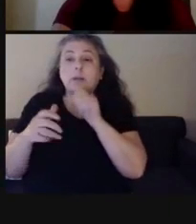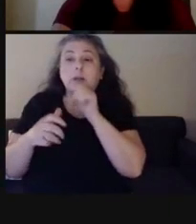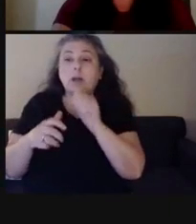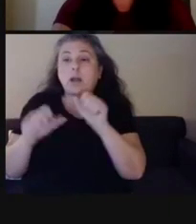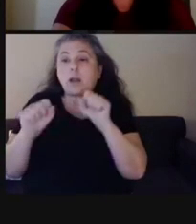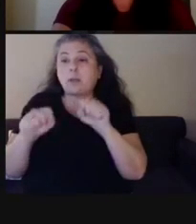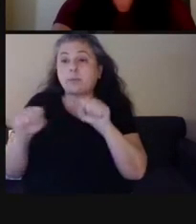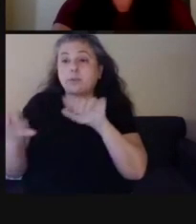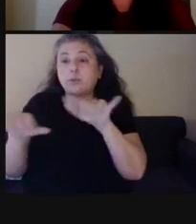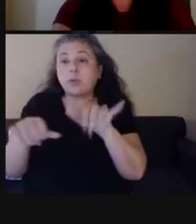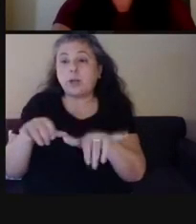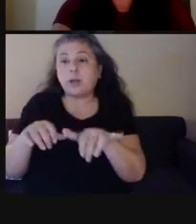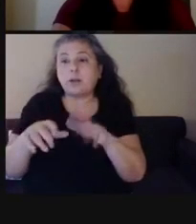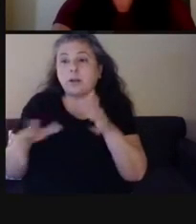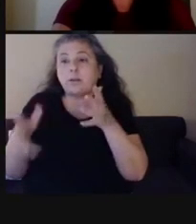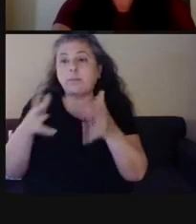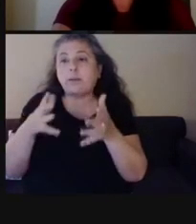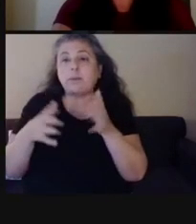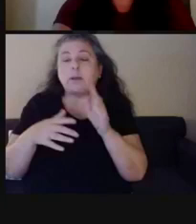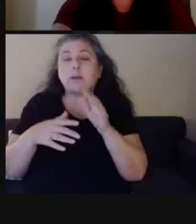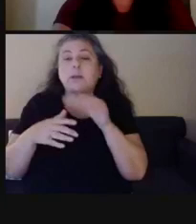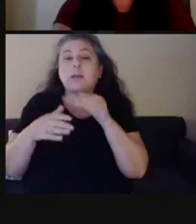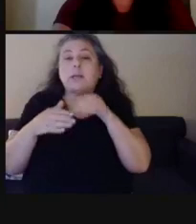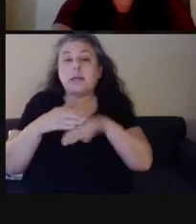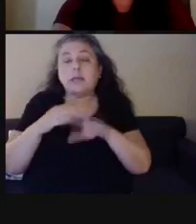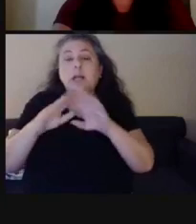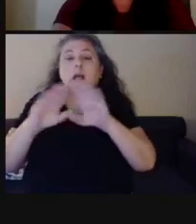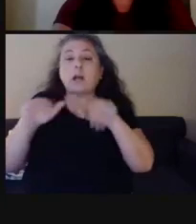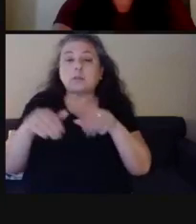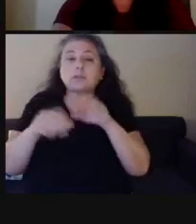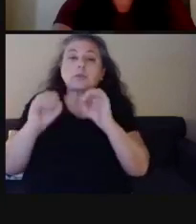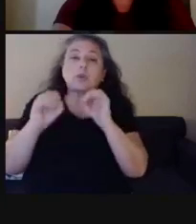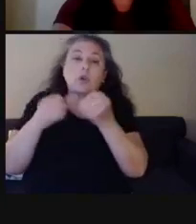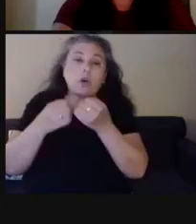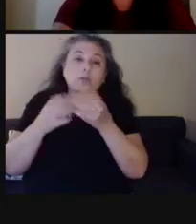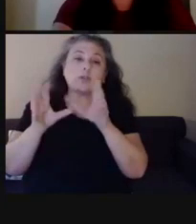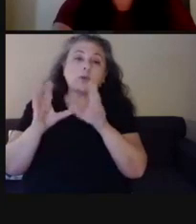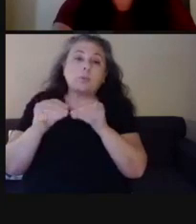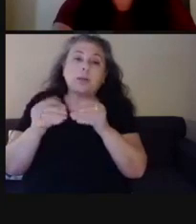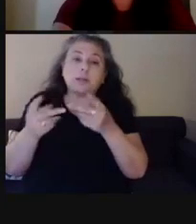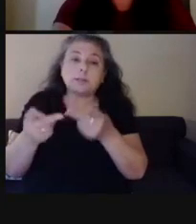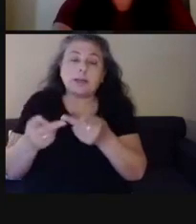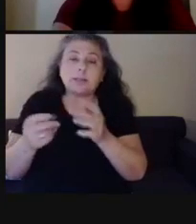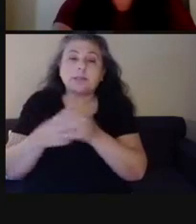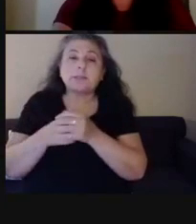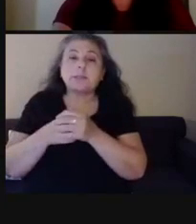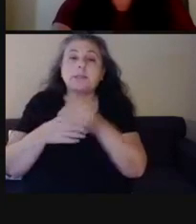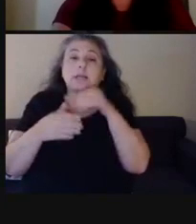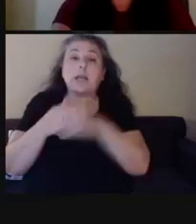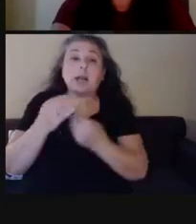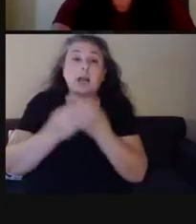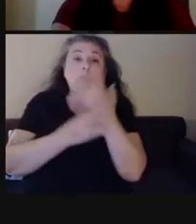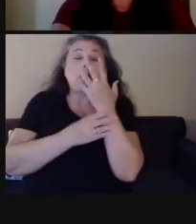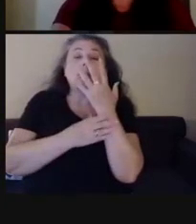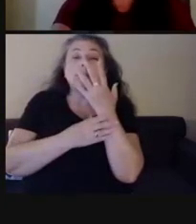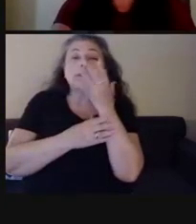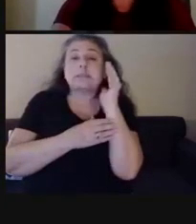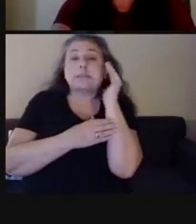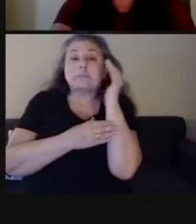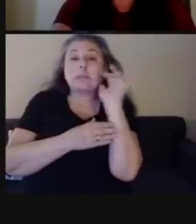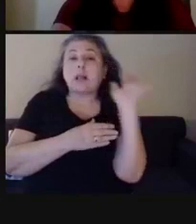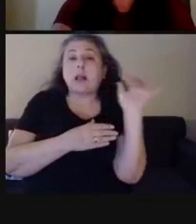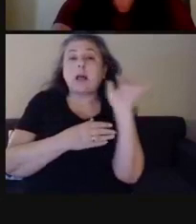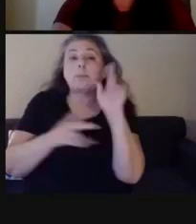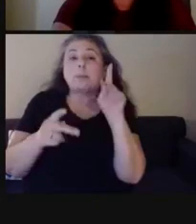do that, maybe indoors or in an office or at a meeting space. But within a garden, it just seems like people are